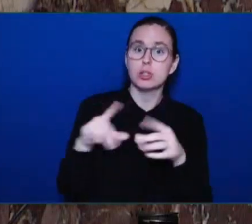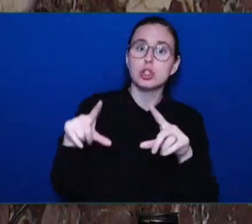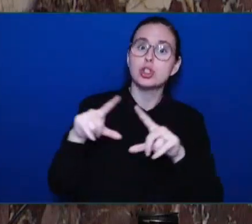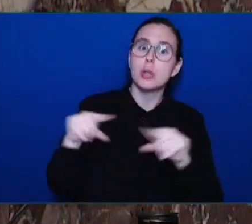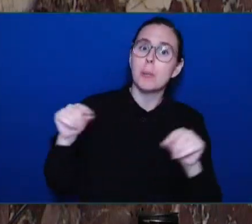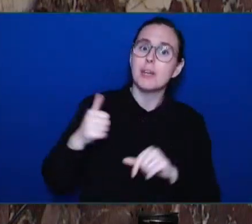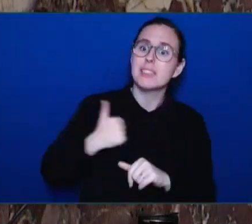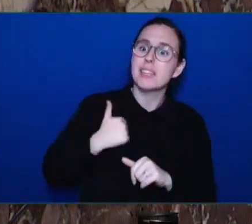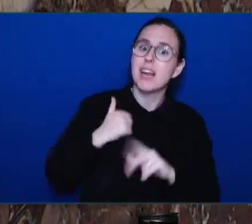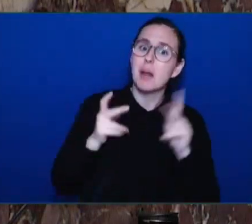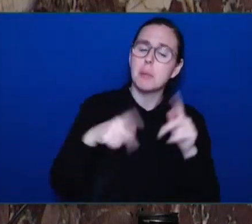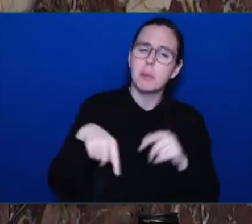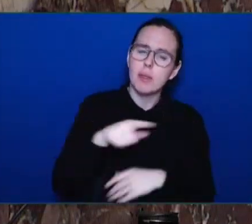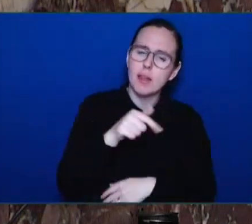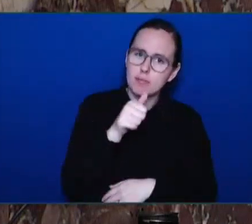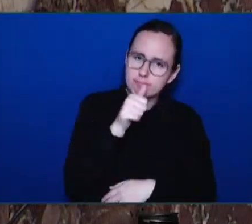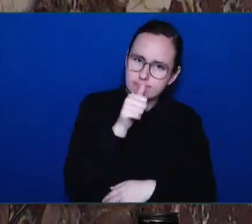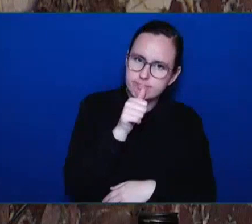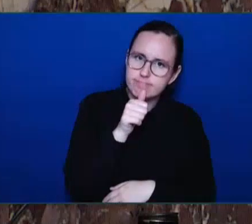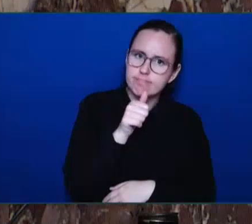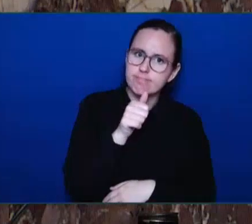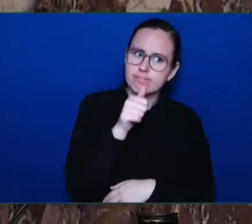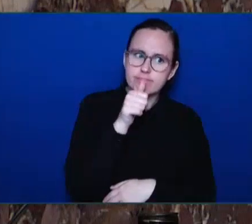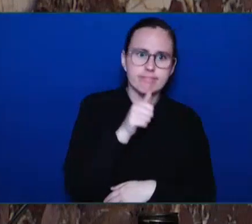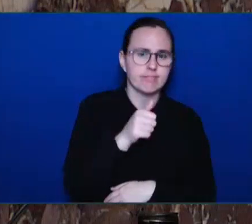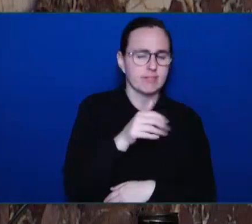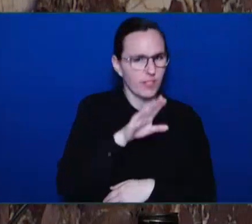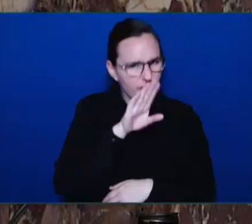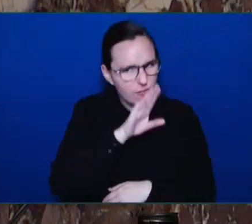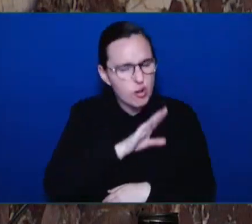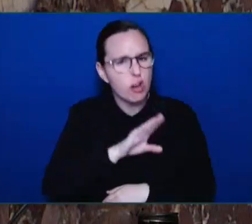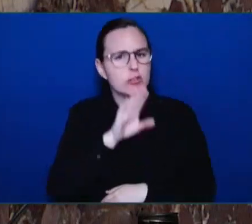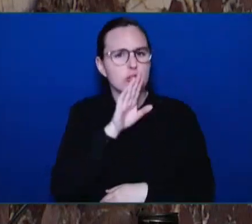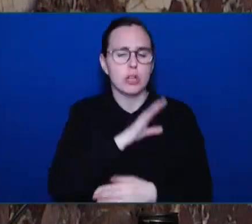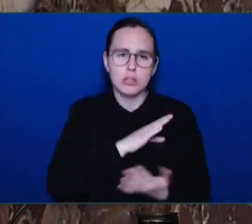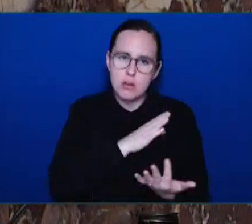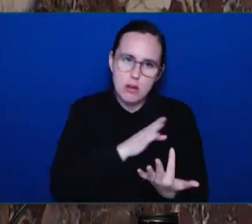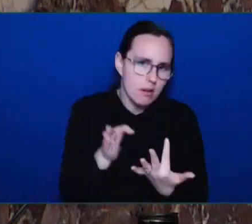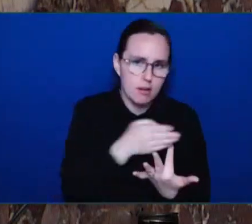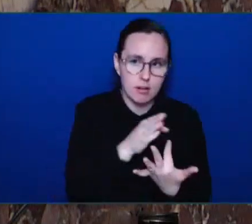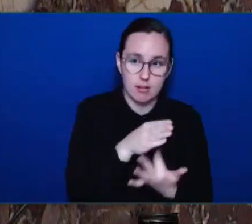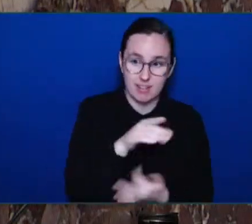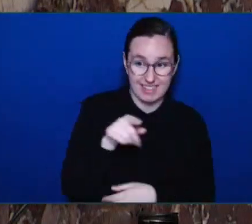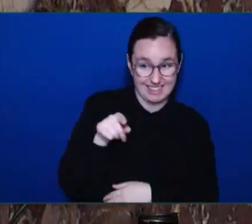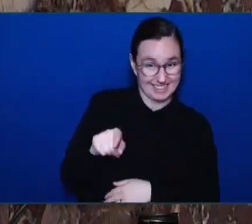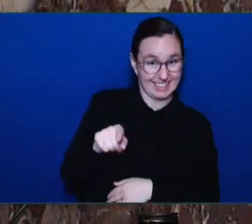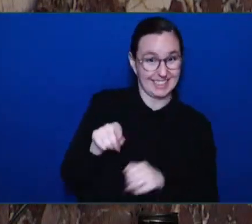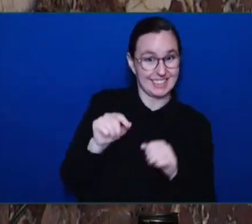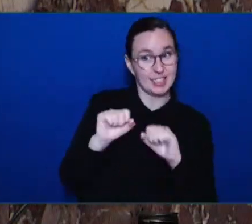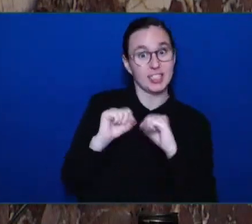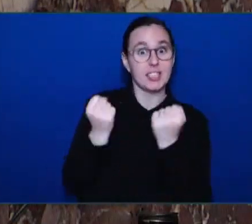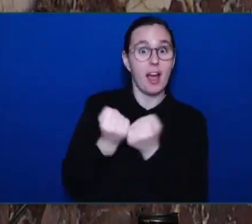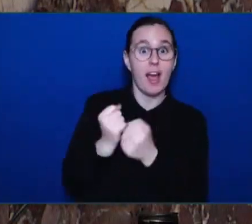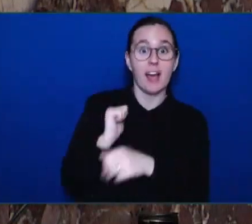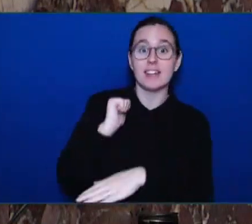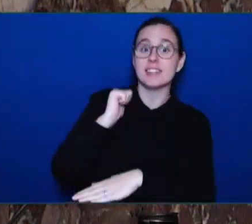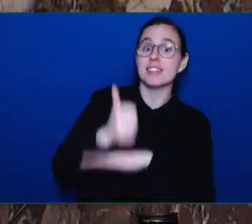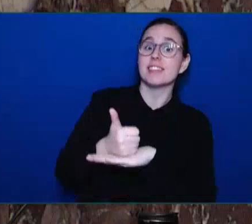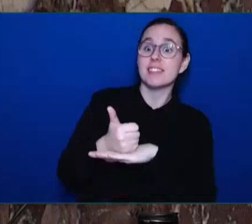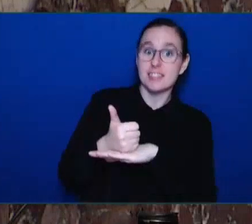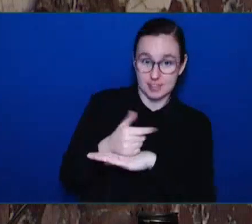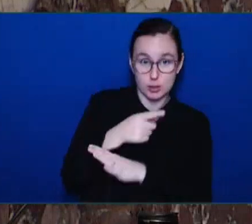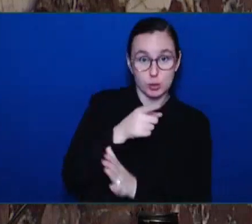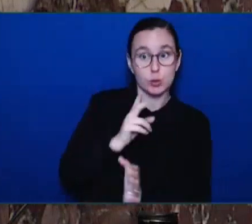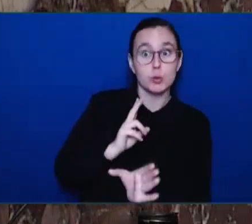of $8, and it included all medical services except for surgery. Many children of all ethnicities were born at this